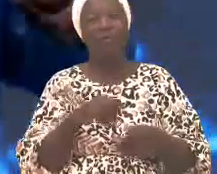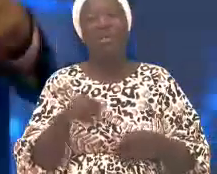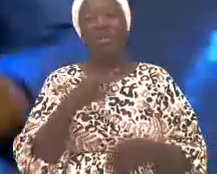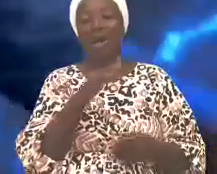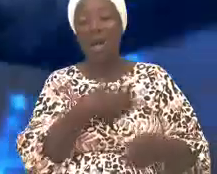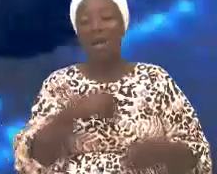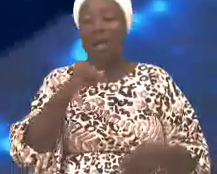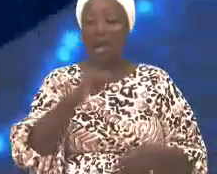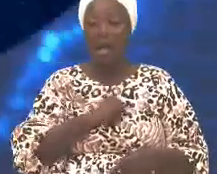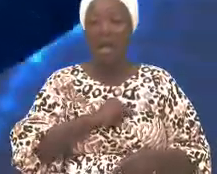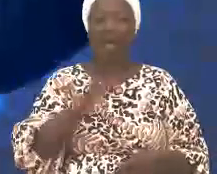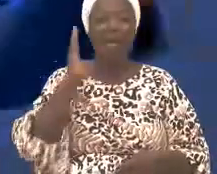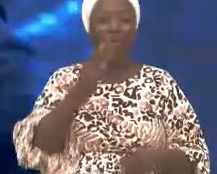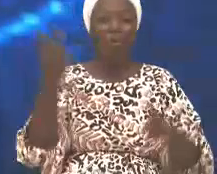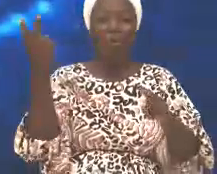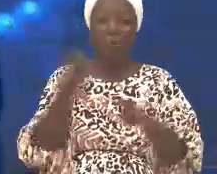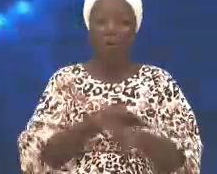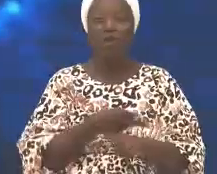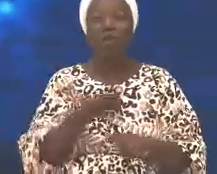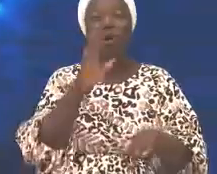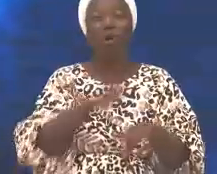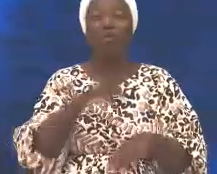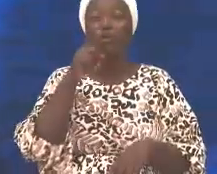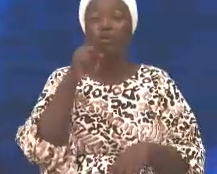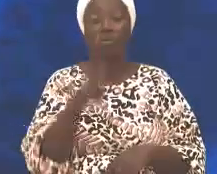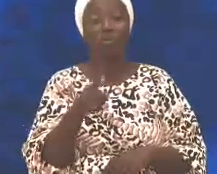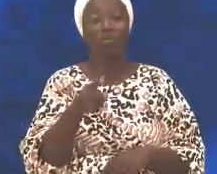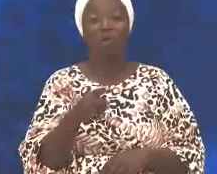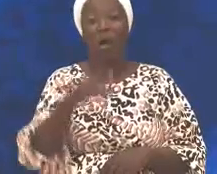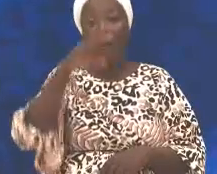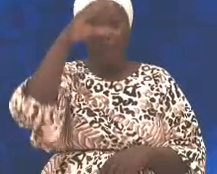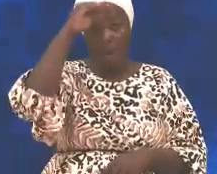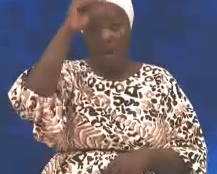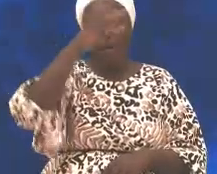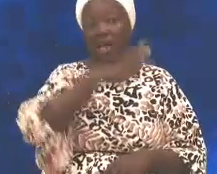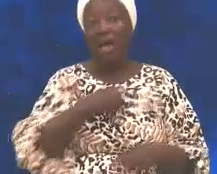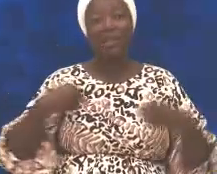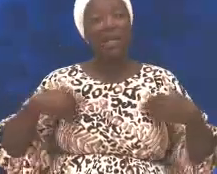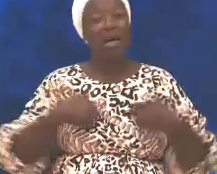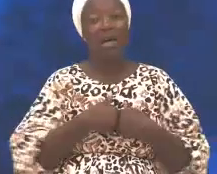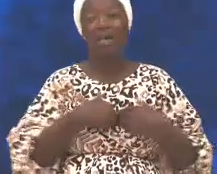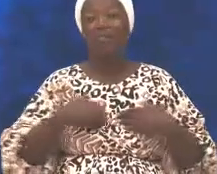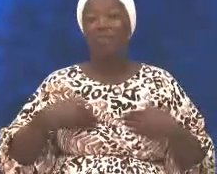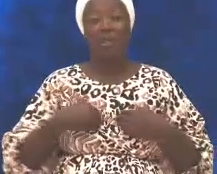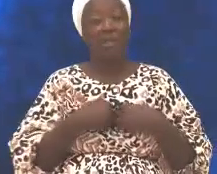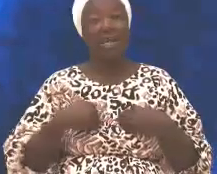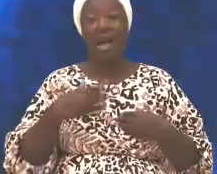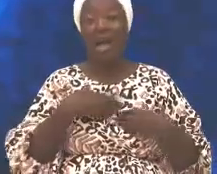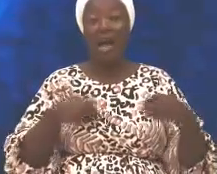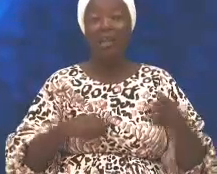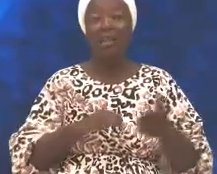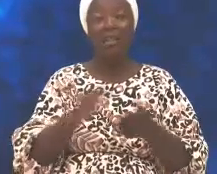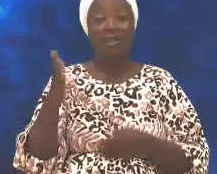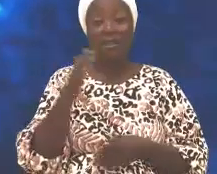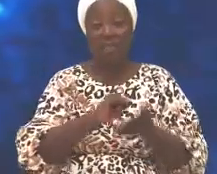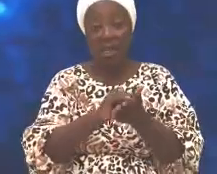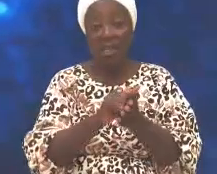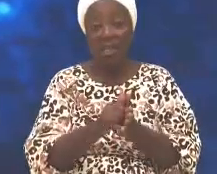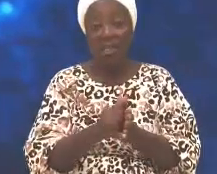will multiply upon you man and beast, and they shall increase and